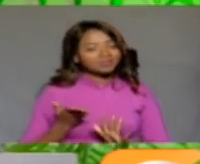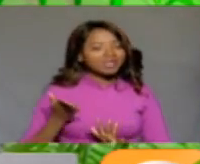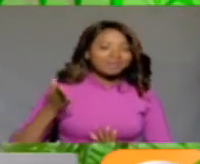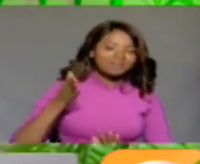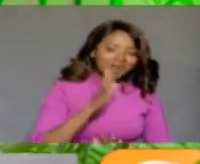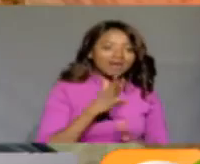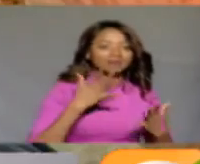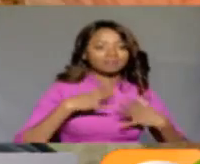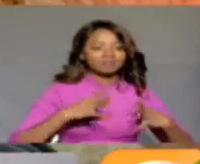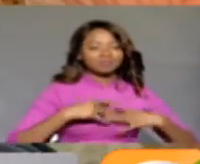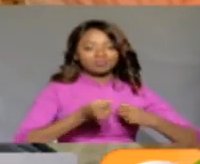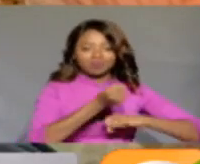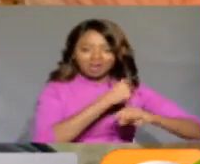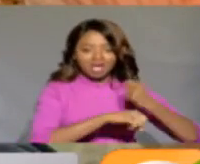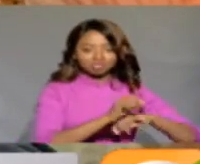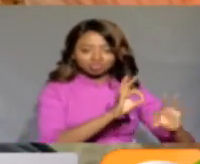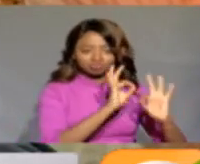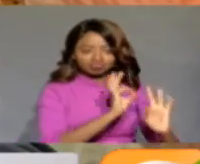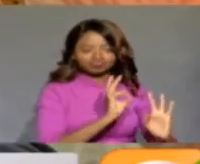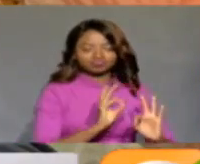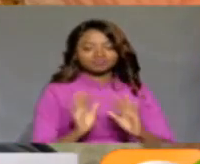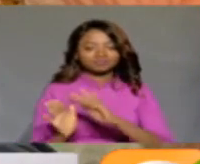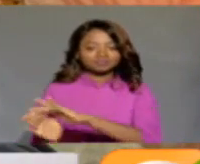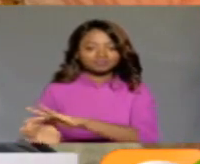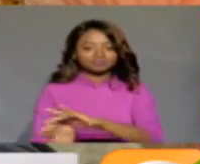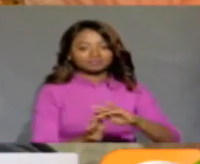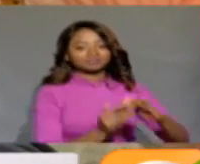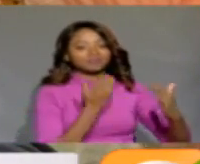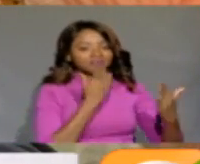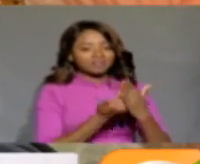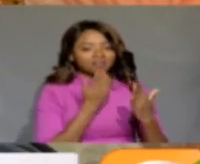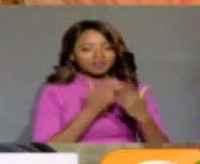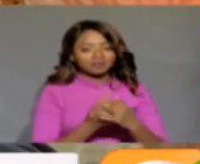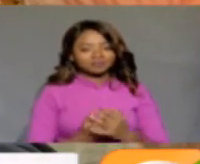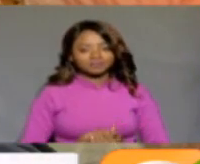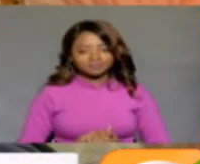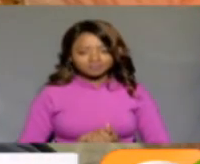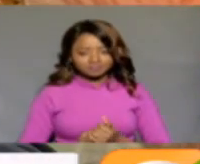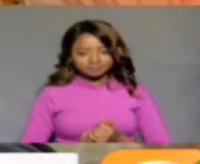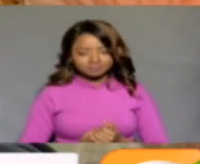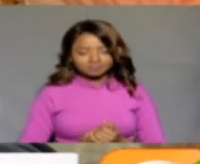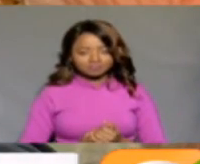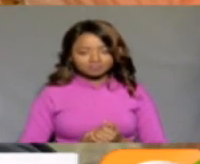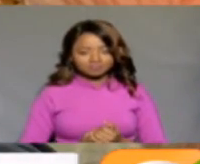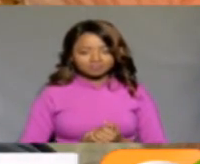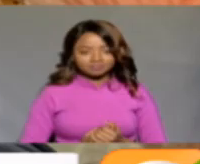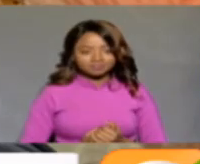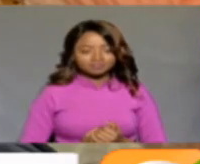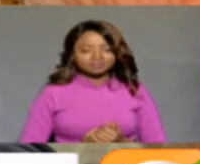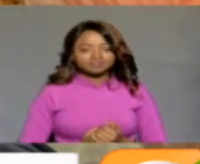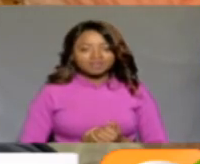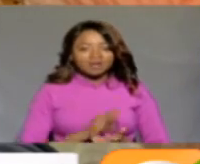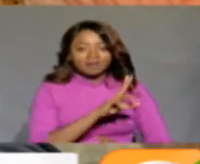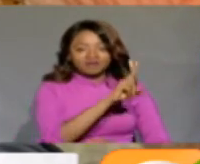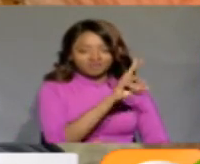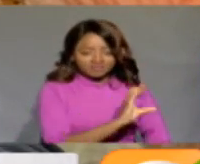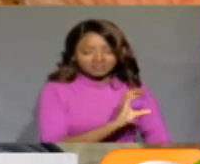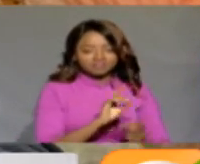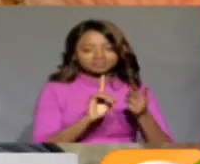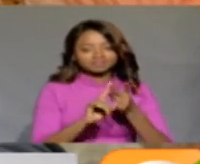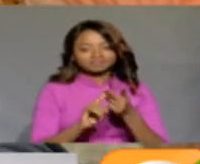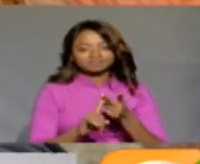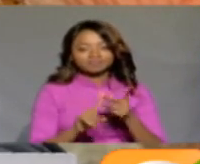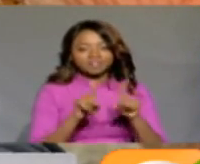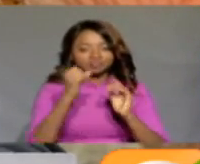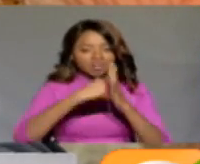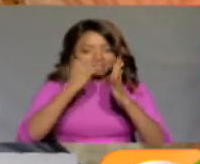moral fabric. Okay. Where are that we having patching? Been said. All right. Yes, thank you. The moral fabric. Harriet Chigai, Vice President, Law Society of Kenya, Kakai